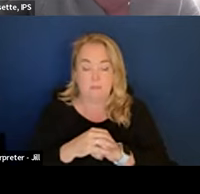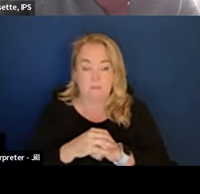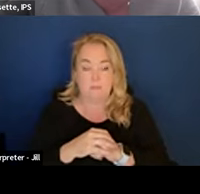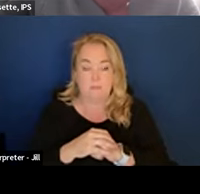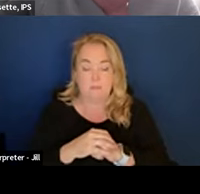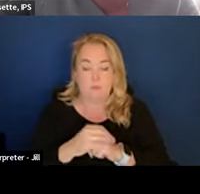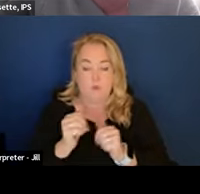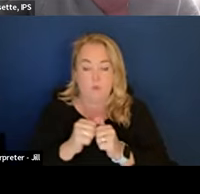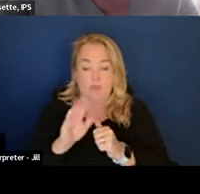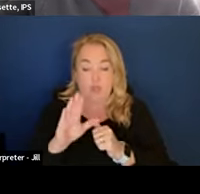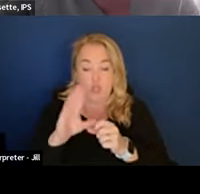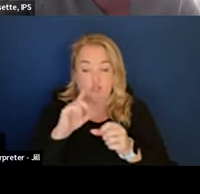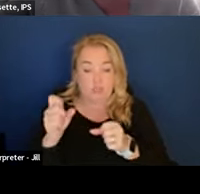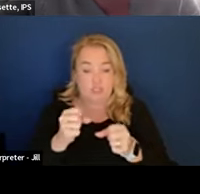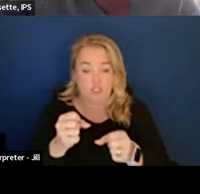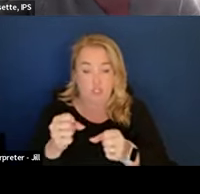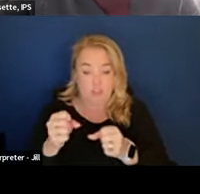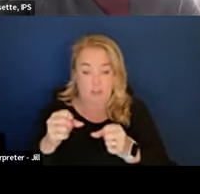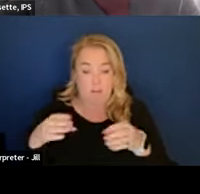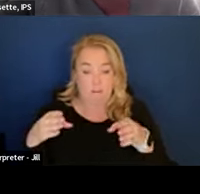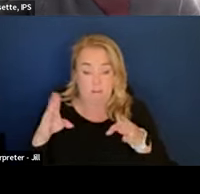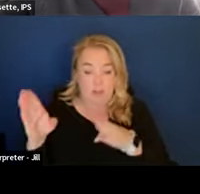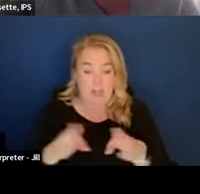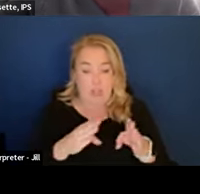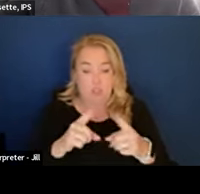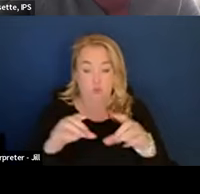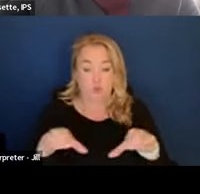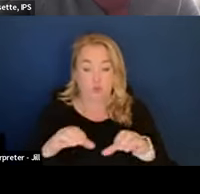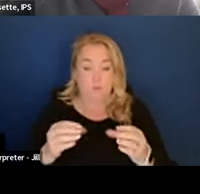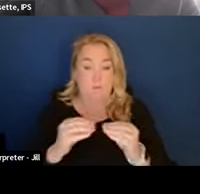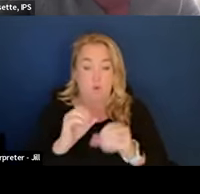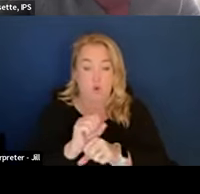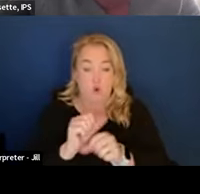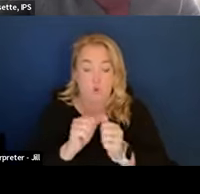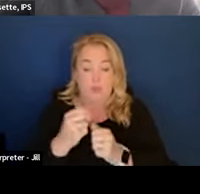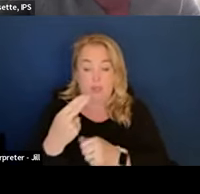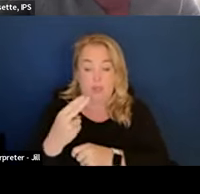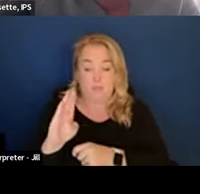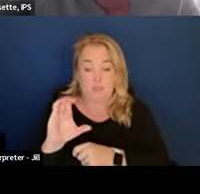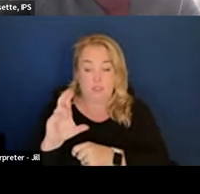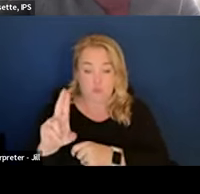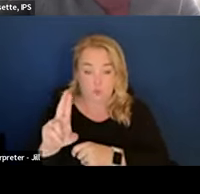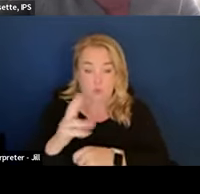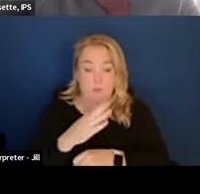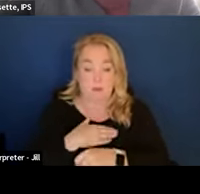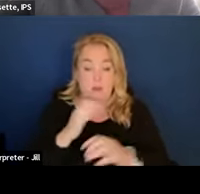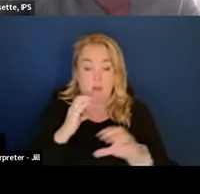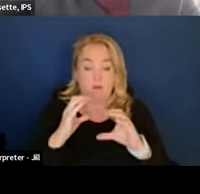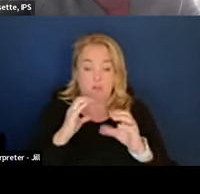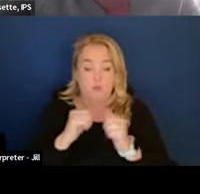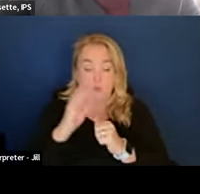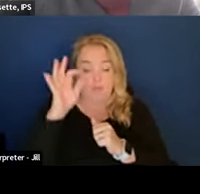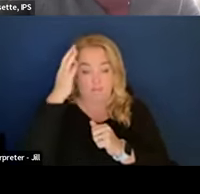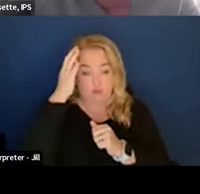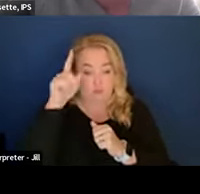their strategic plans are to do more work with HBCUs, my conversations with the federal